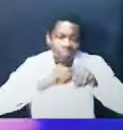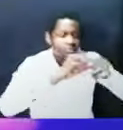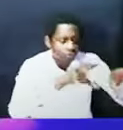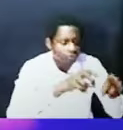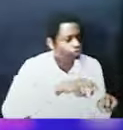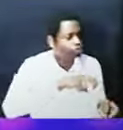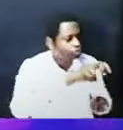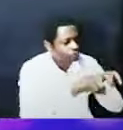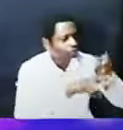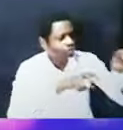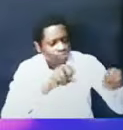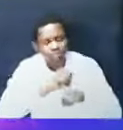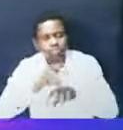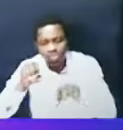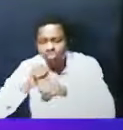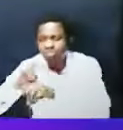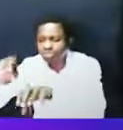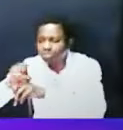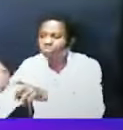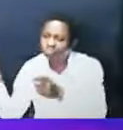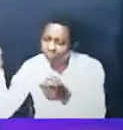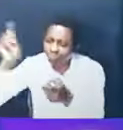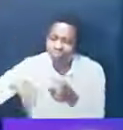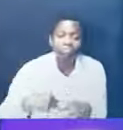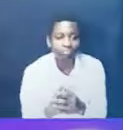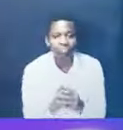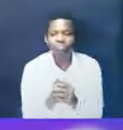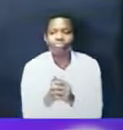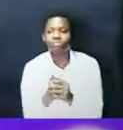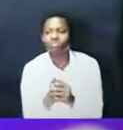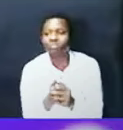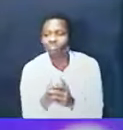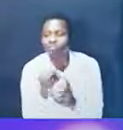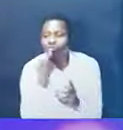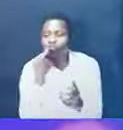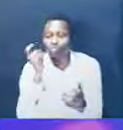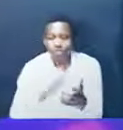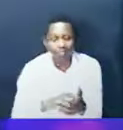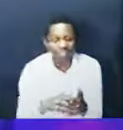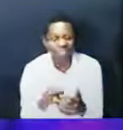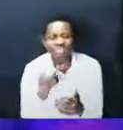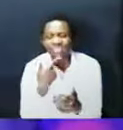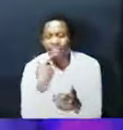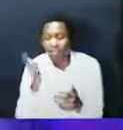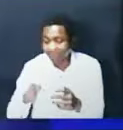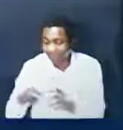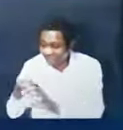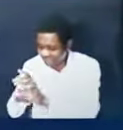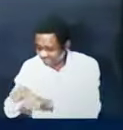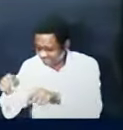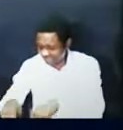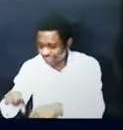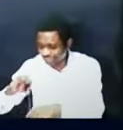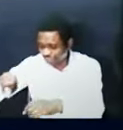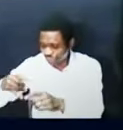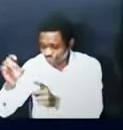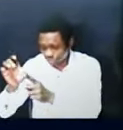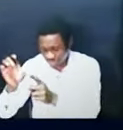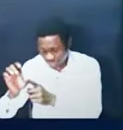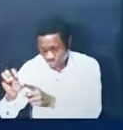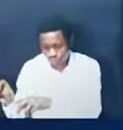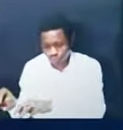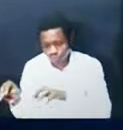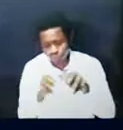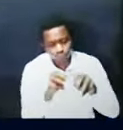chere no wo koso ase wo tre asempa ni mu. Now the instruction was to begin in Jerusalem, move to Judea, the